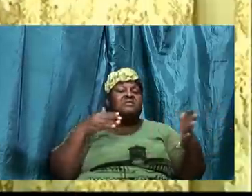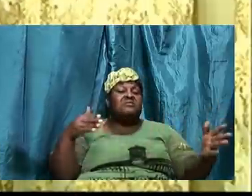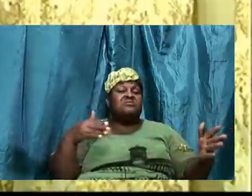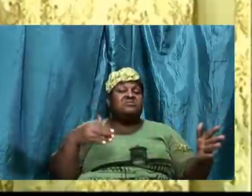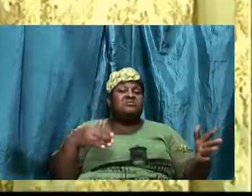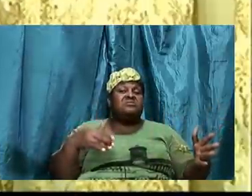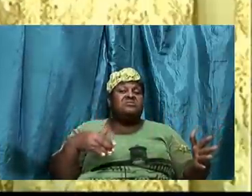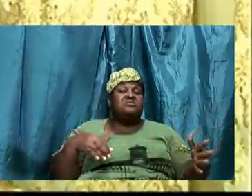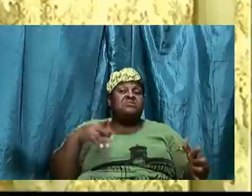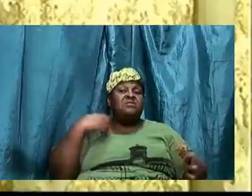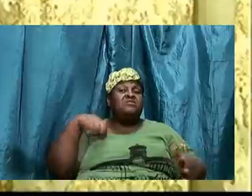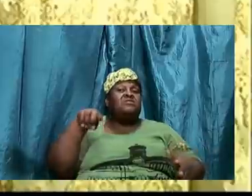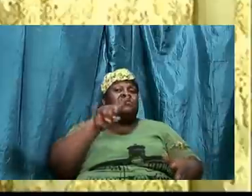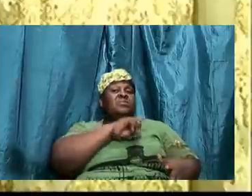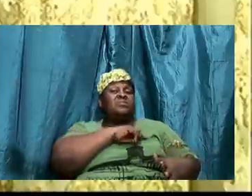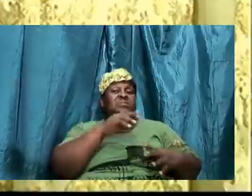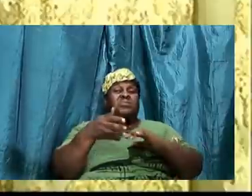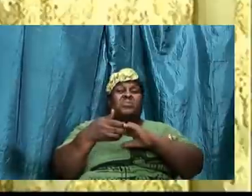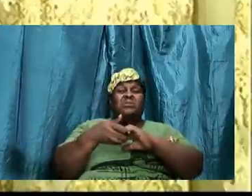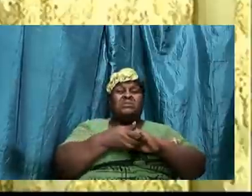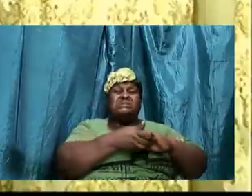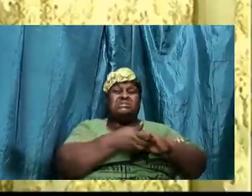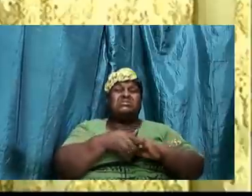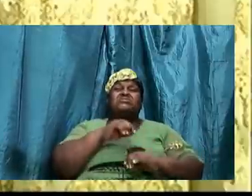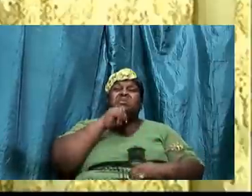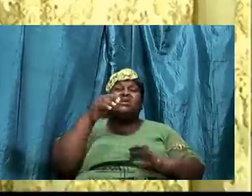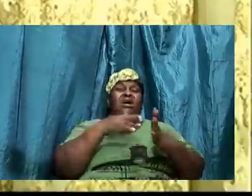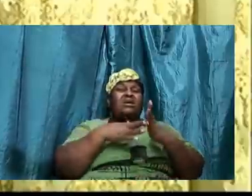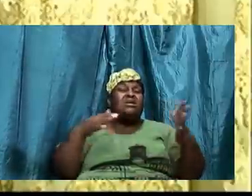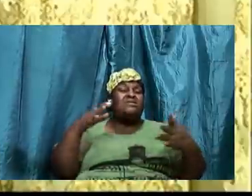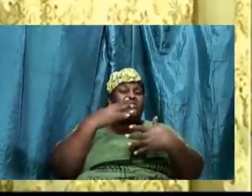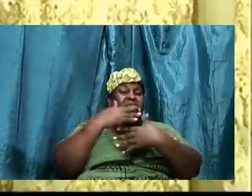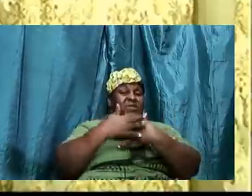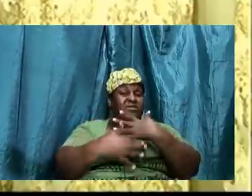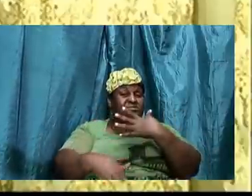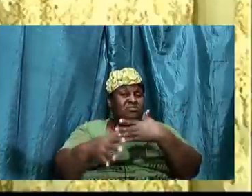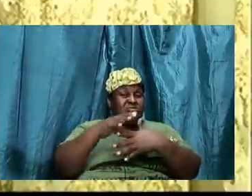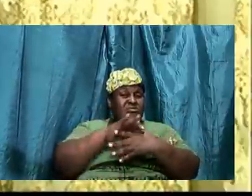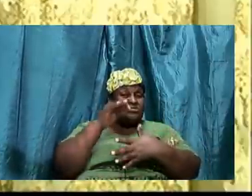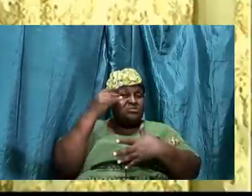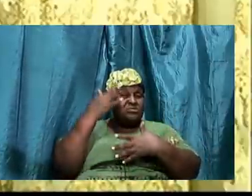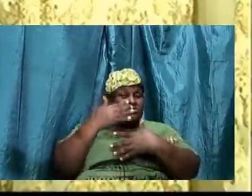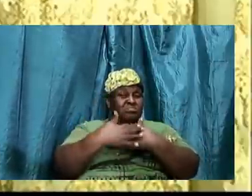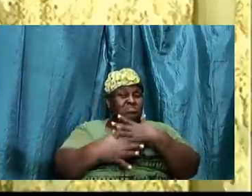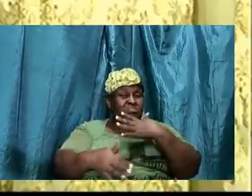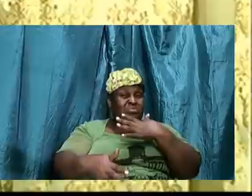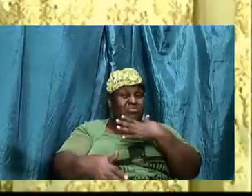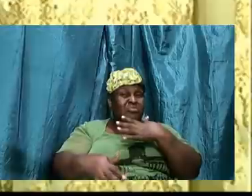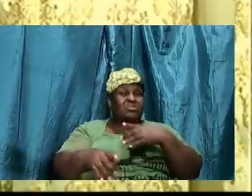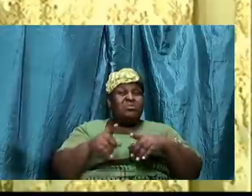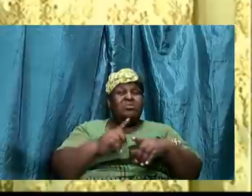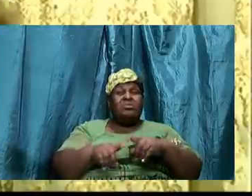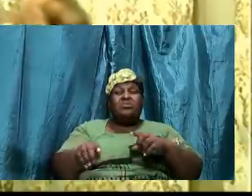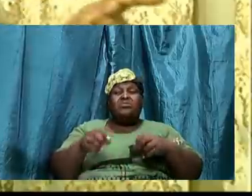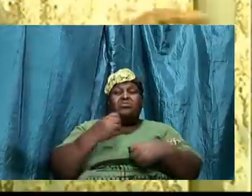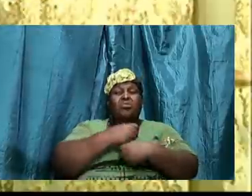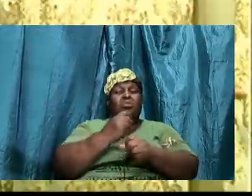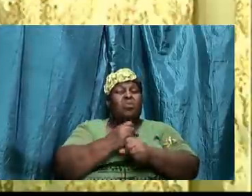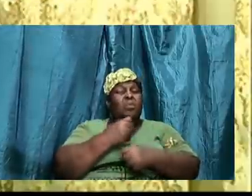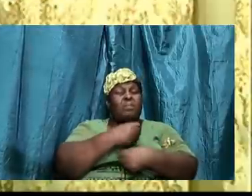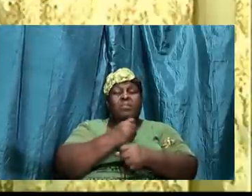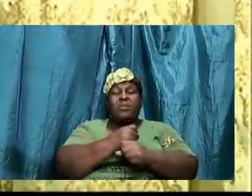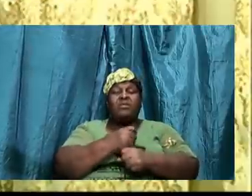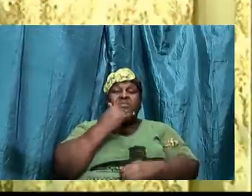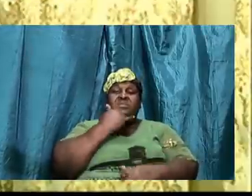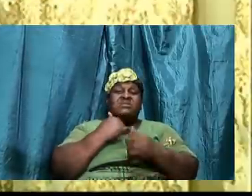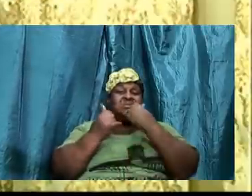for we wrestle not against flesh and blood. Child of God, don't make the mistake and think that your neighbor